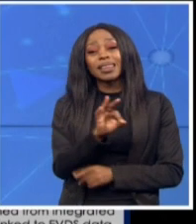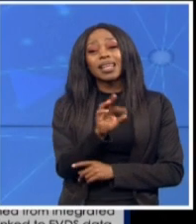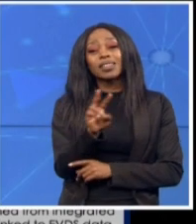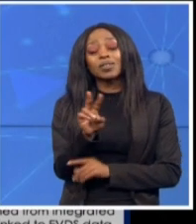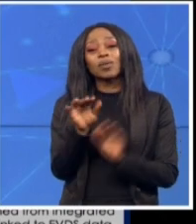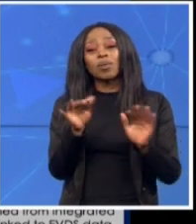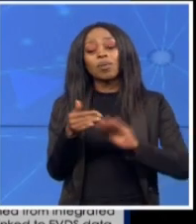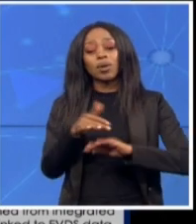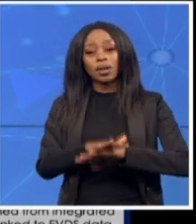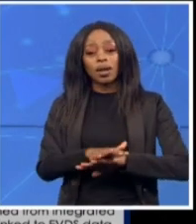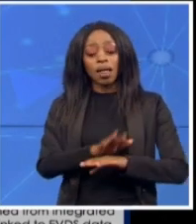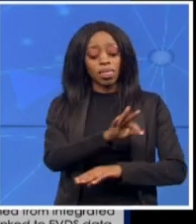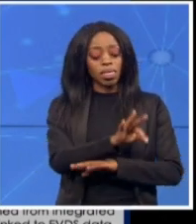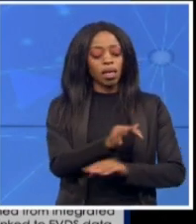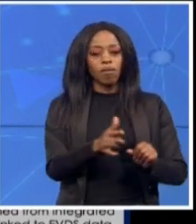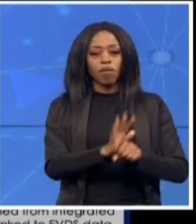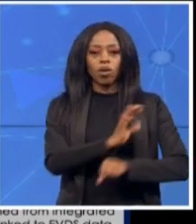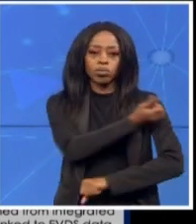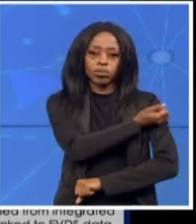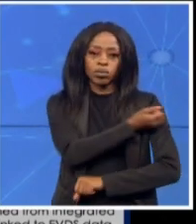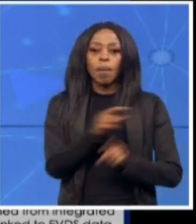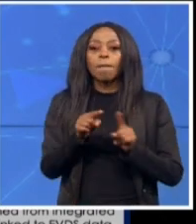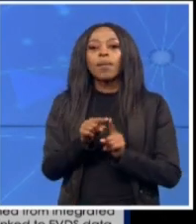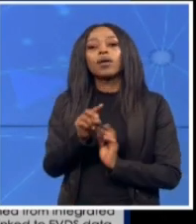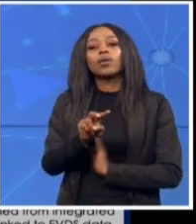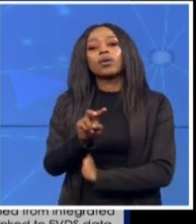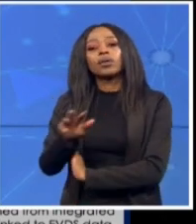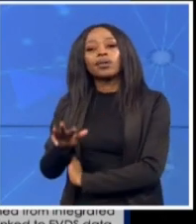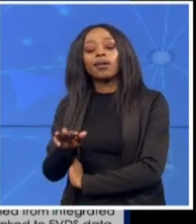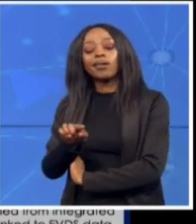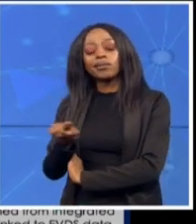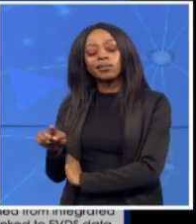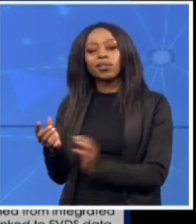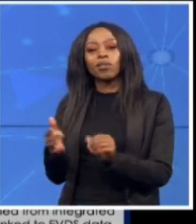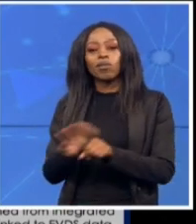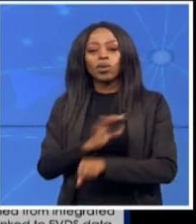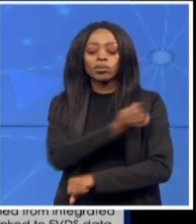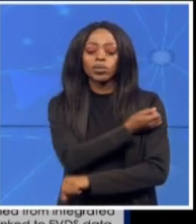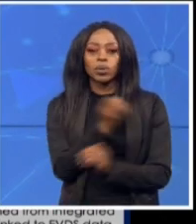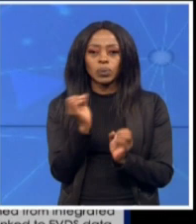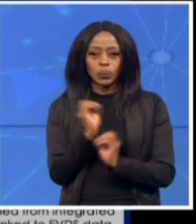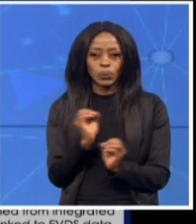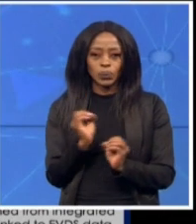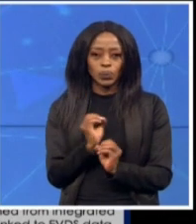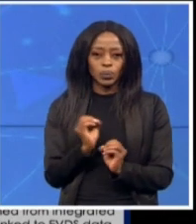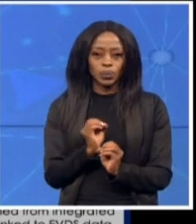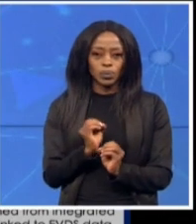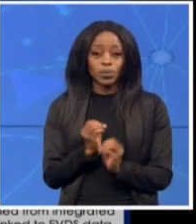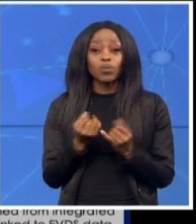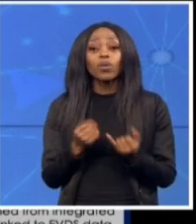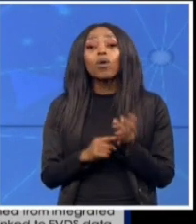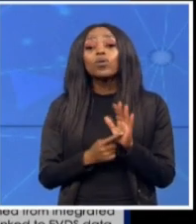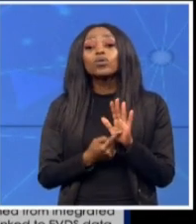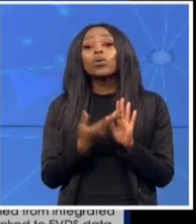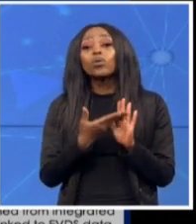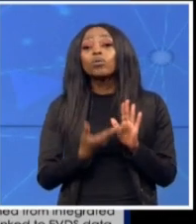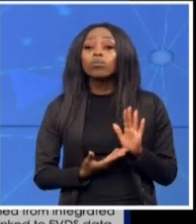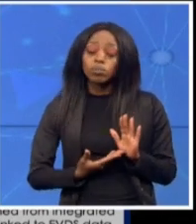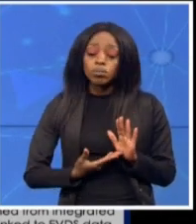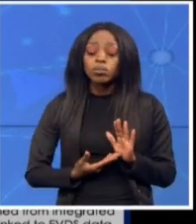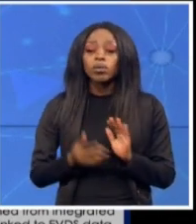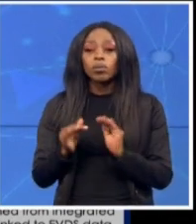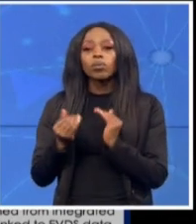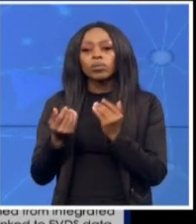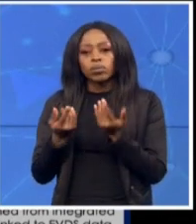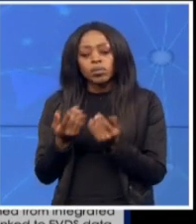but 29 of them were not fully vaccinated. Again, it's showing the protection of vaccination, even bigger protection for